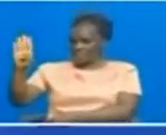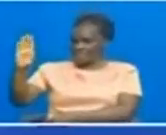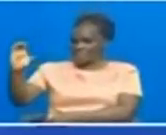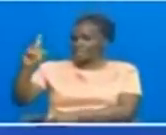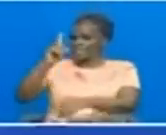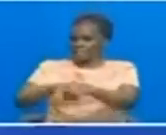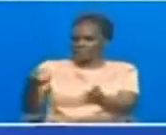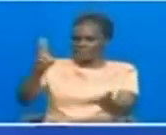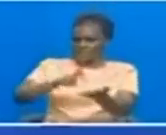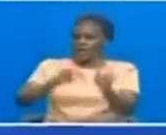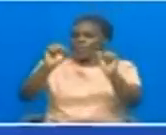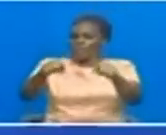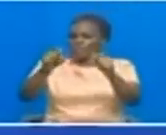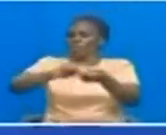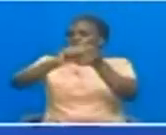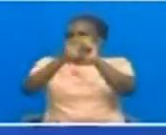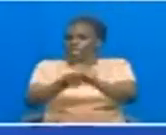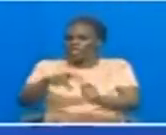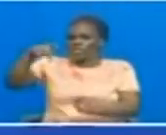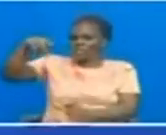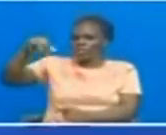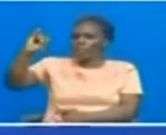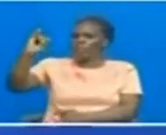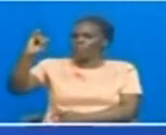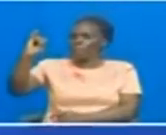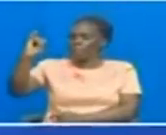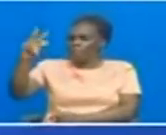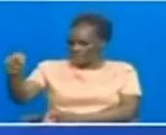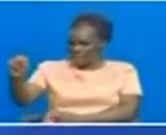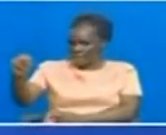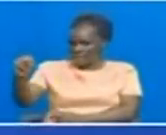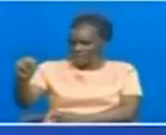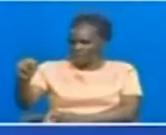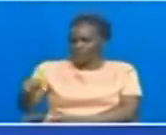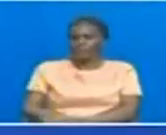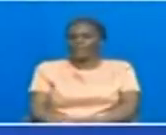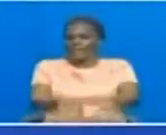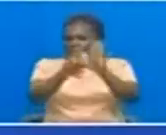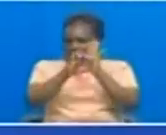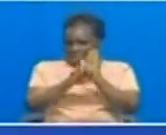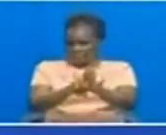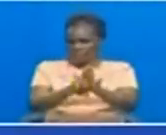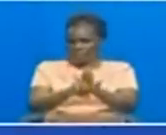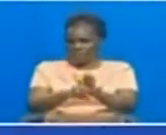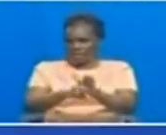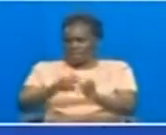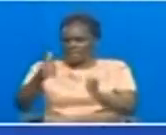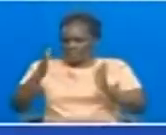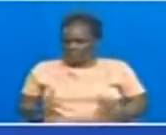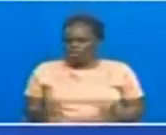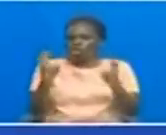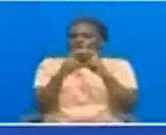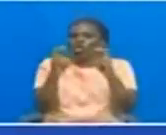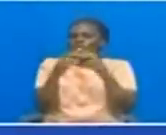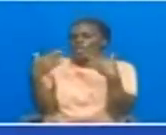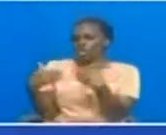registration. Okay. Remember, you can also change your PIN uh-huh. to something more secure. Uh-huh. So take it this way. That someone actually you lost your voter's card